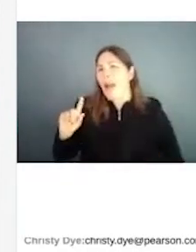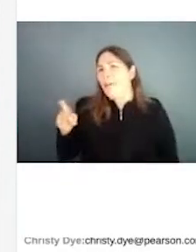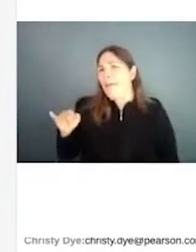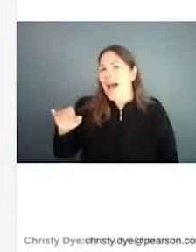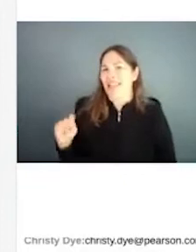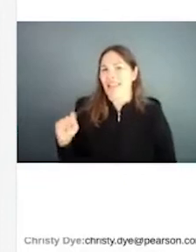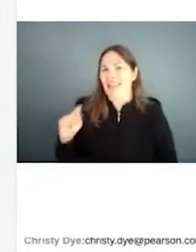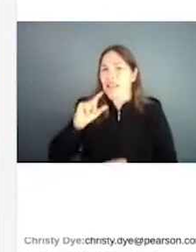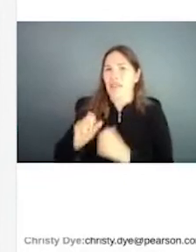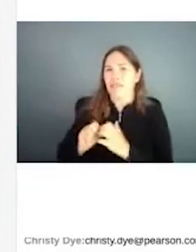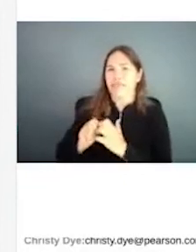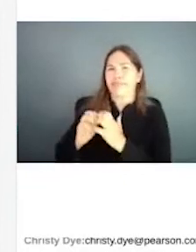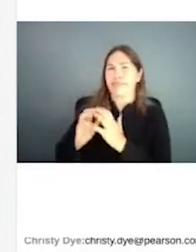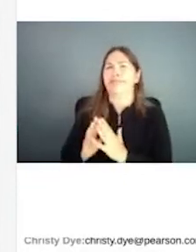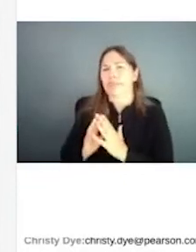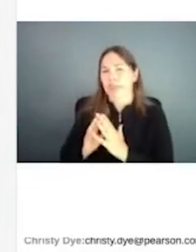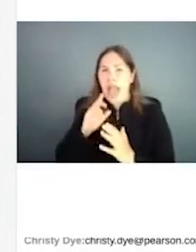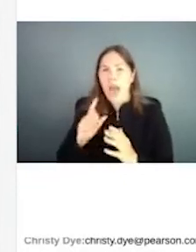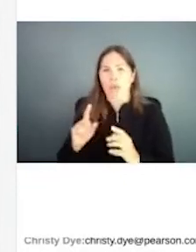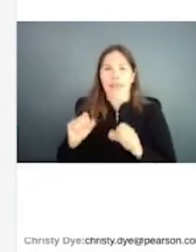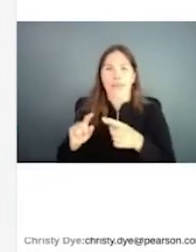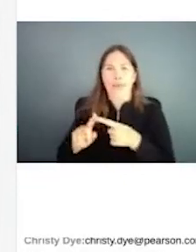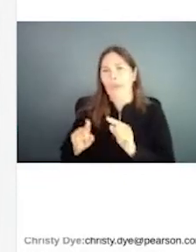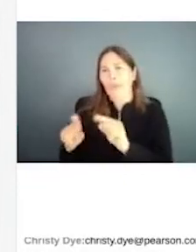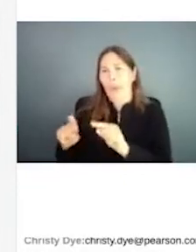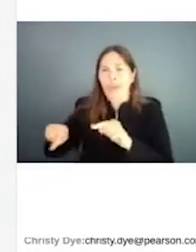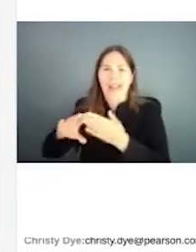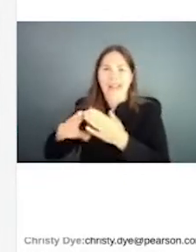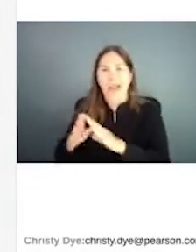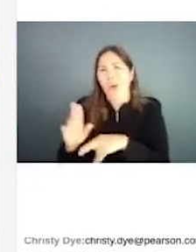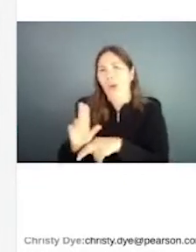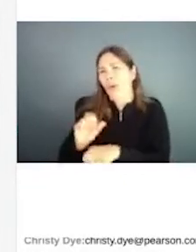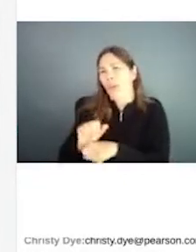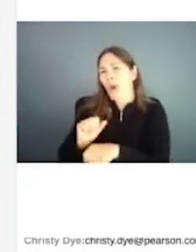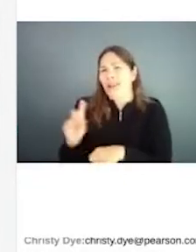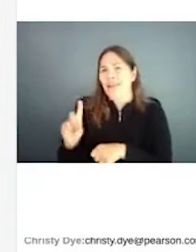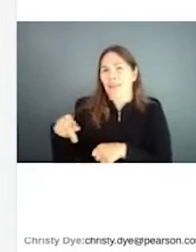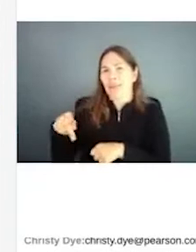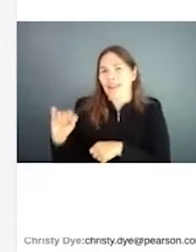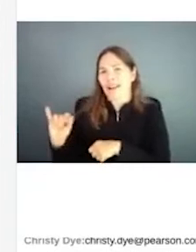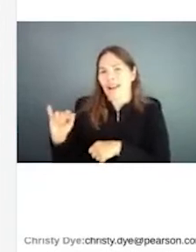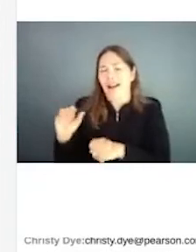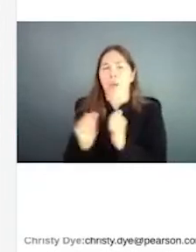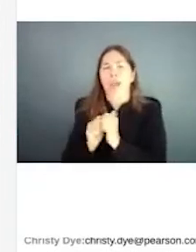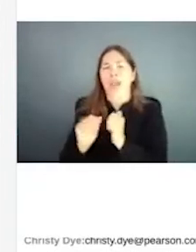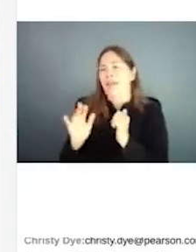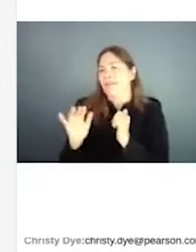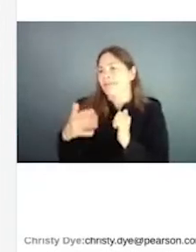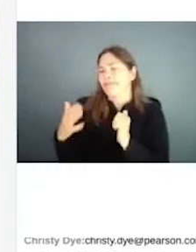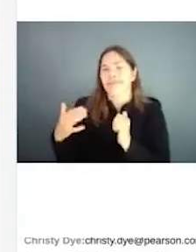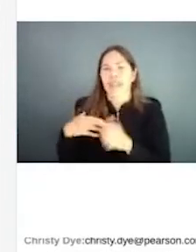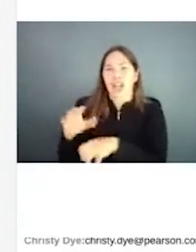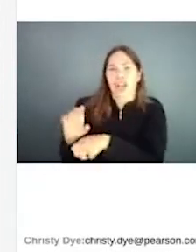I was able to go downtown for a few years and work at DPI with the